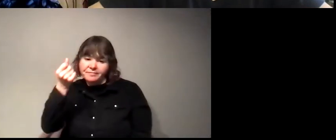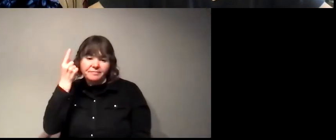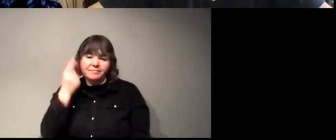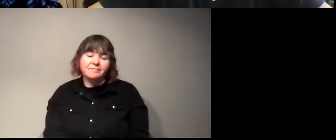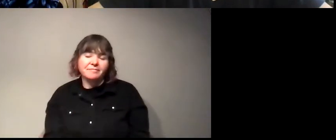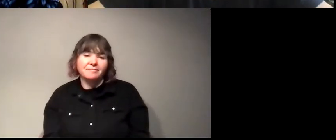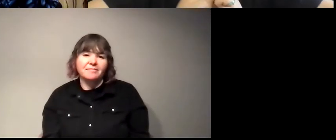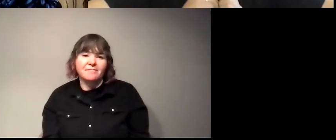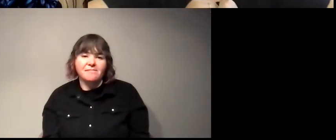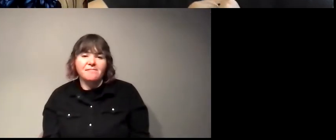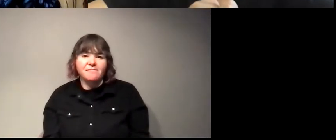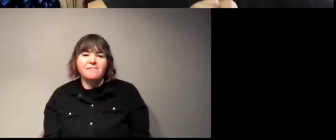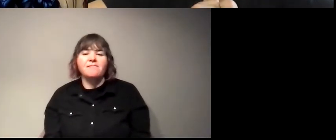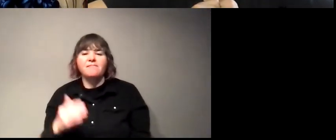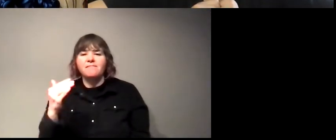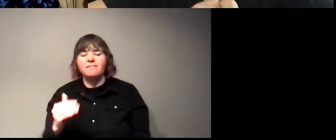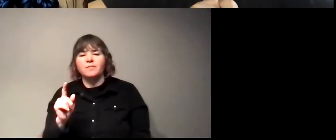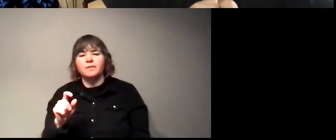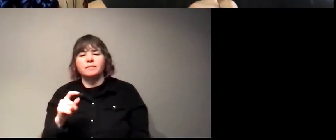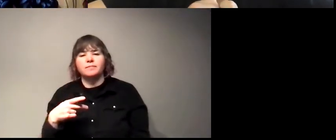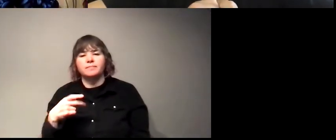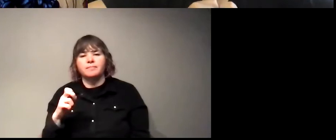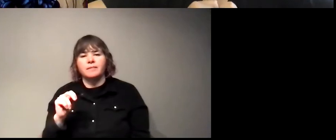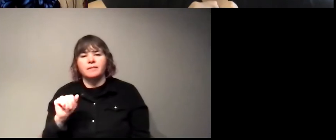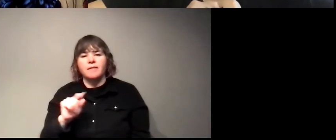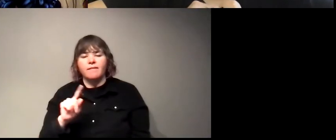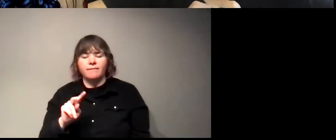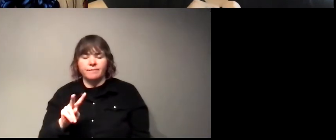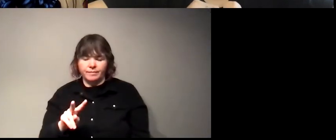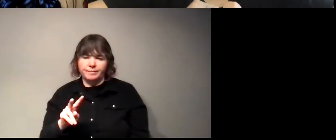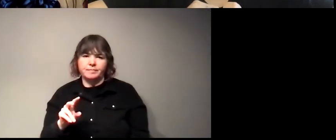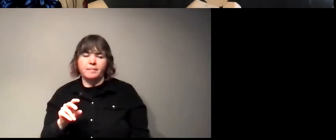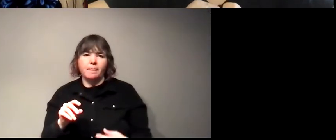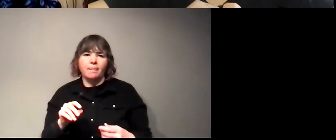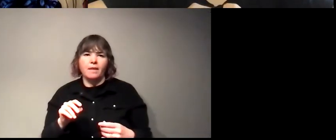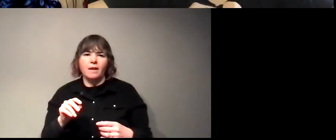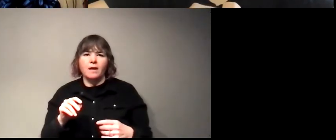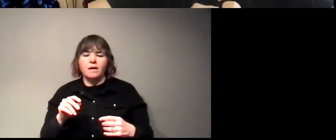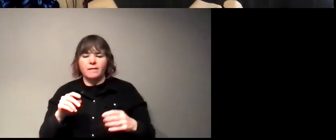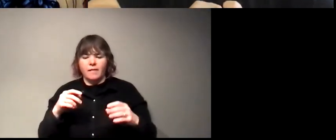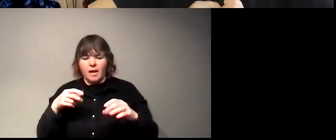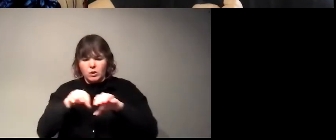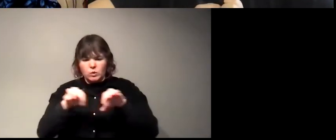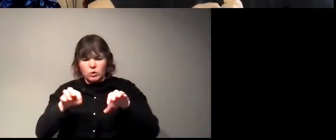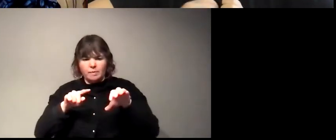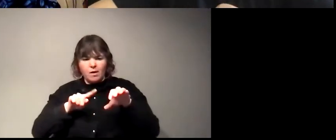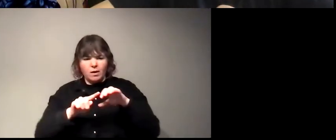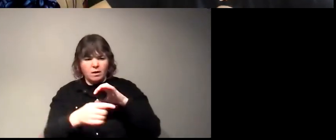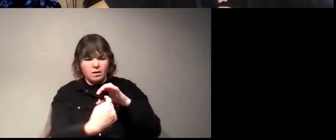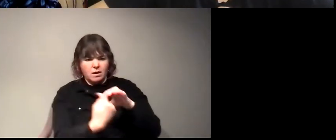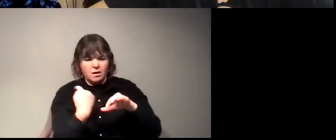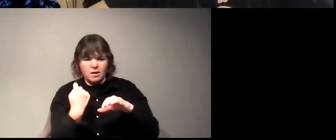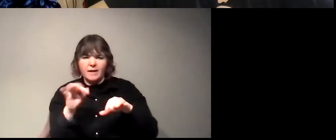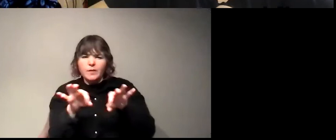Yeah. All right, the next question's from Panav. How do snakes turn around in a tube if the tube is very